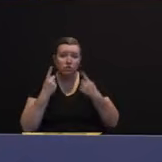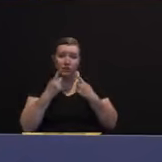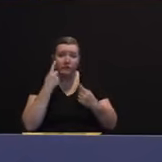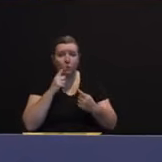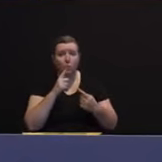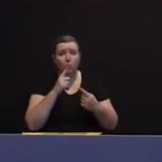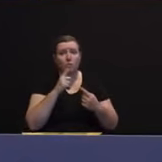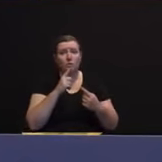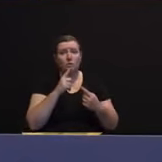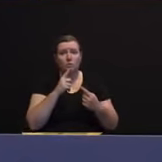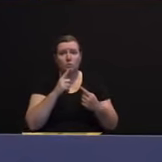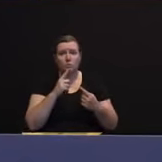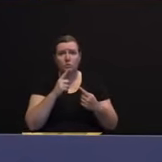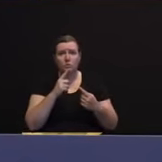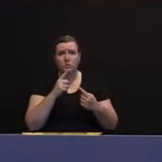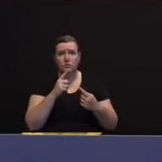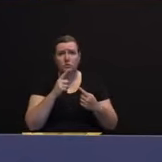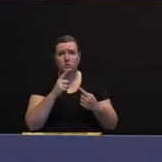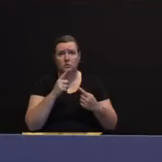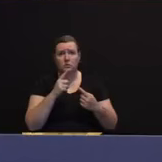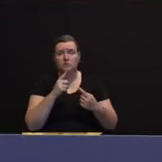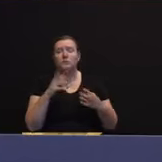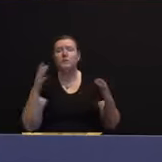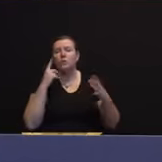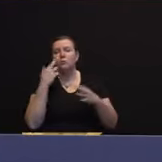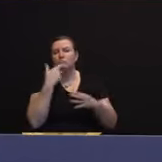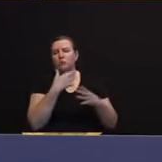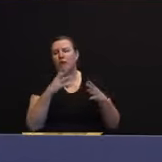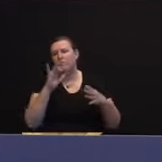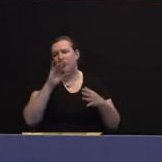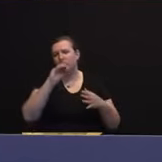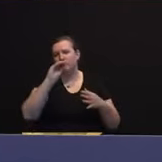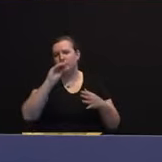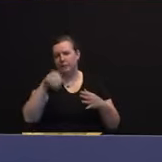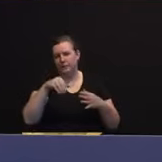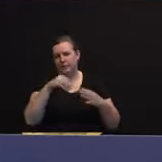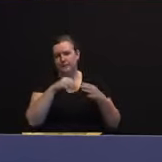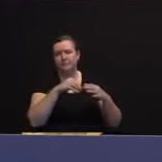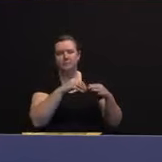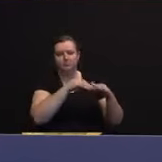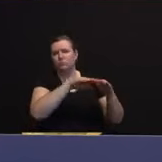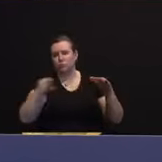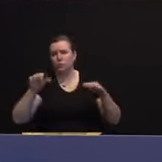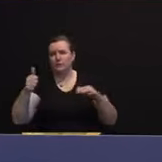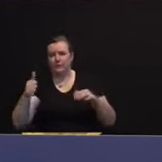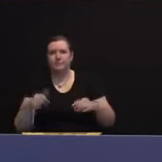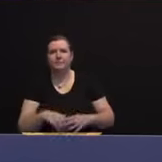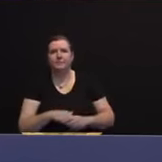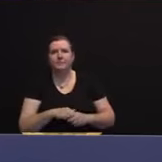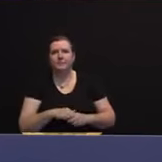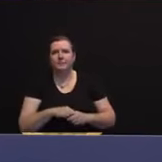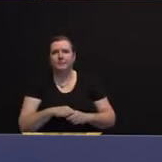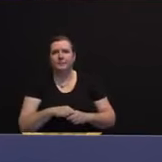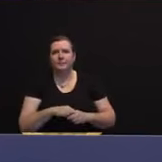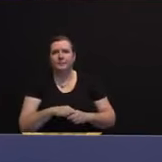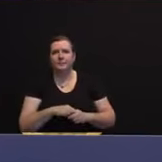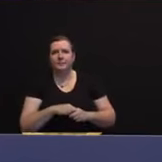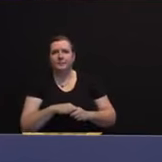We don't want to do things only that are symbolic, right? So we want substance that's attached to also